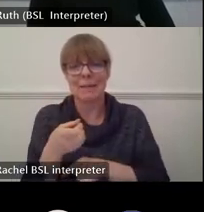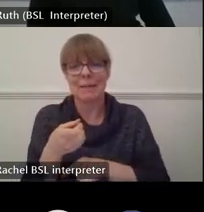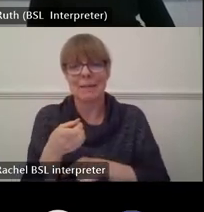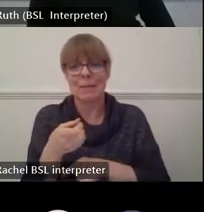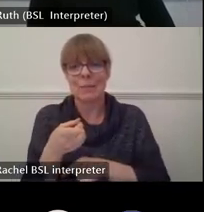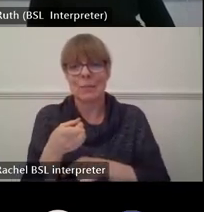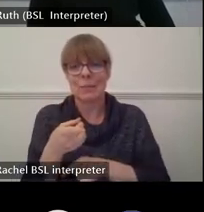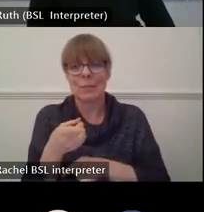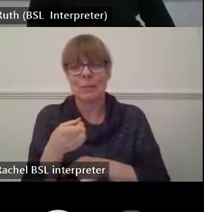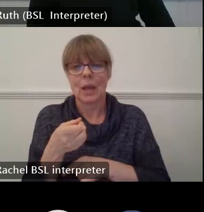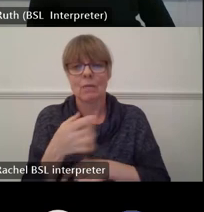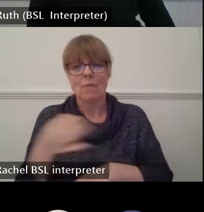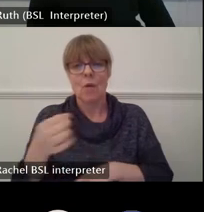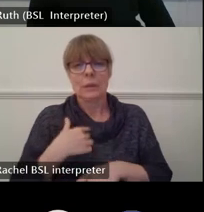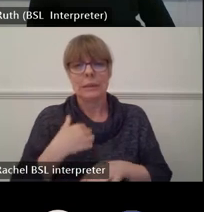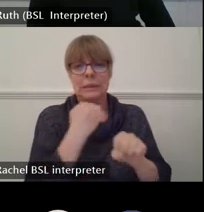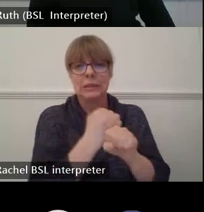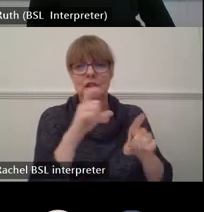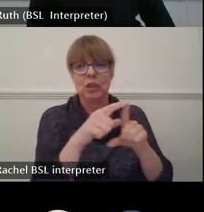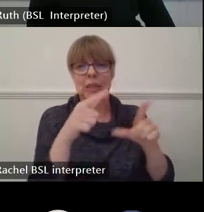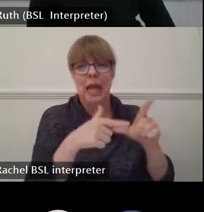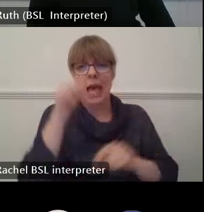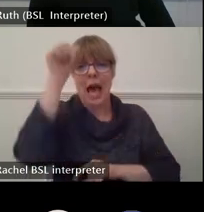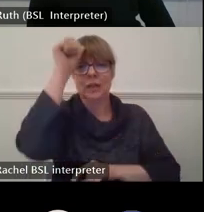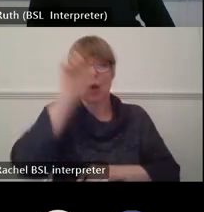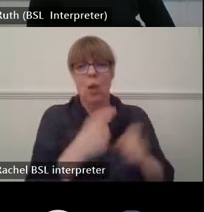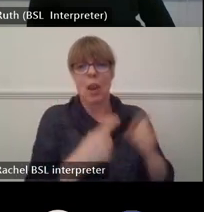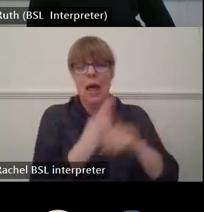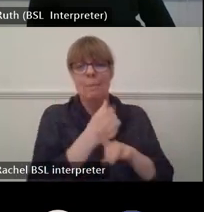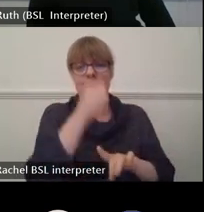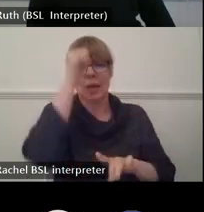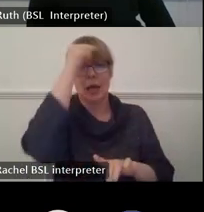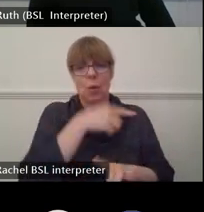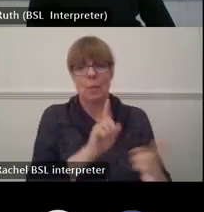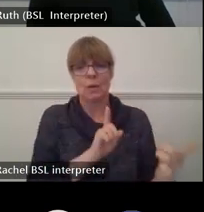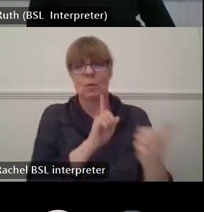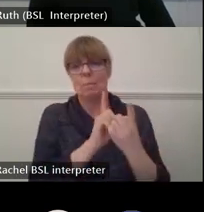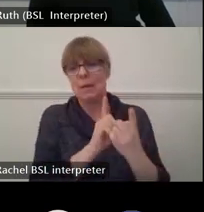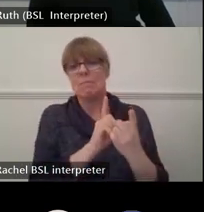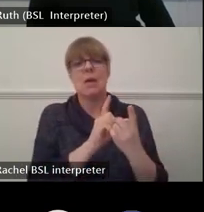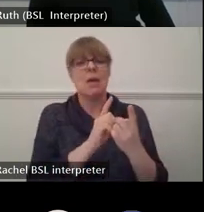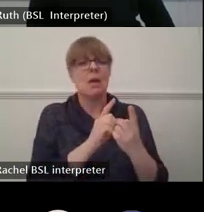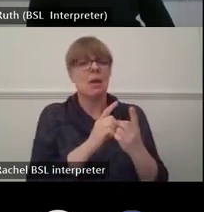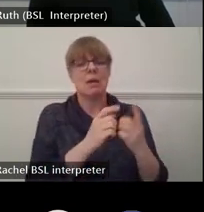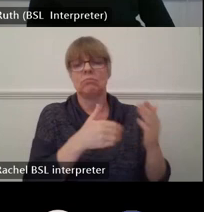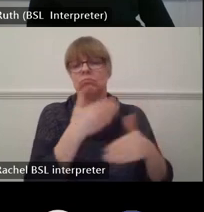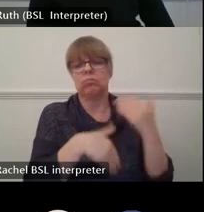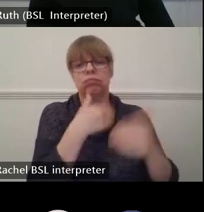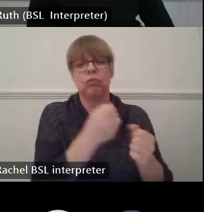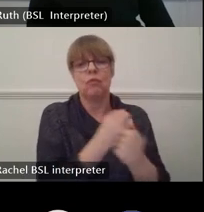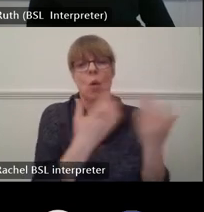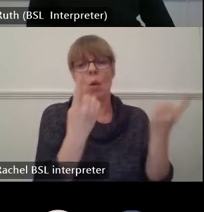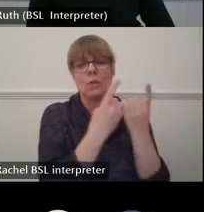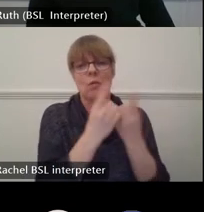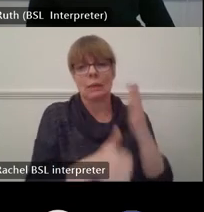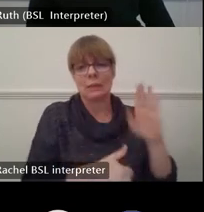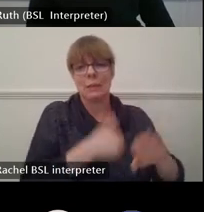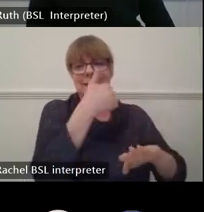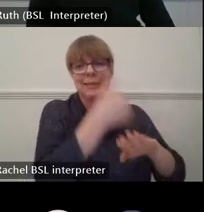or GDA. GDA, I wake up, know what's happening. I know somebody's got to be at the door and meet me off the taxi. There's going to be PAs kicking about all